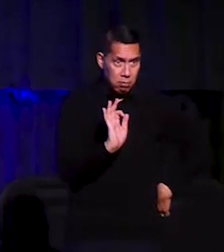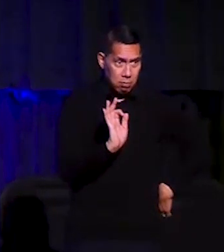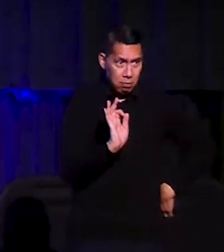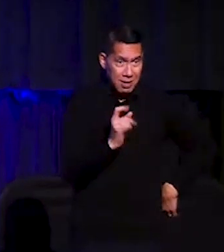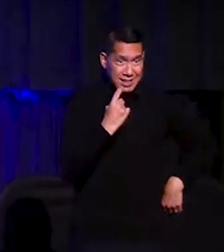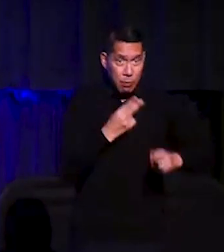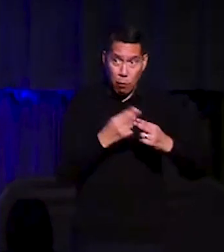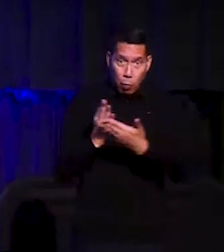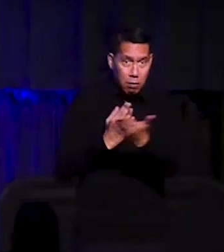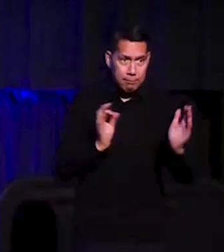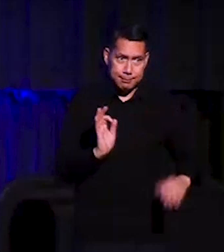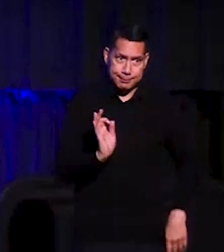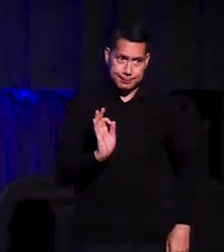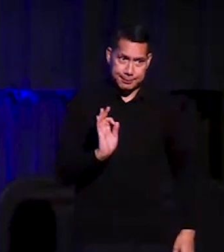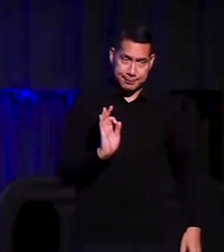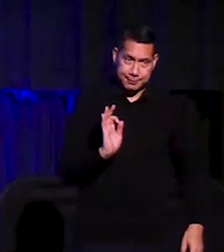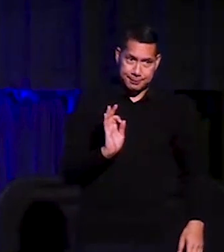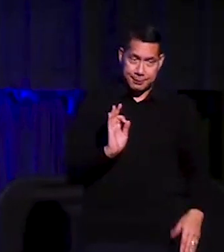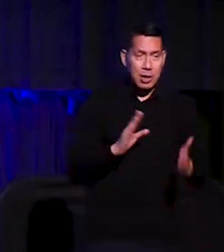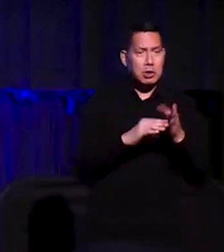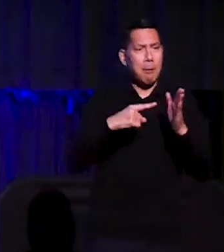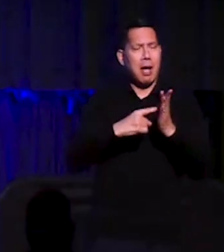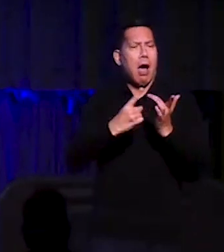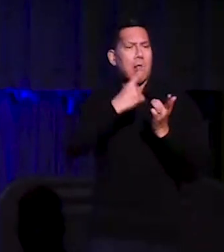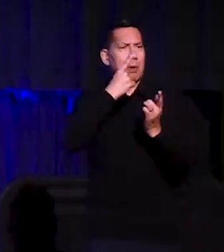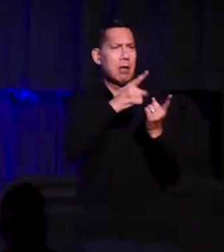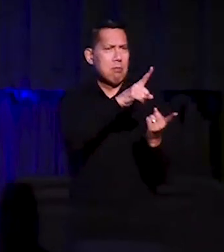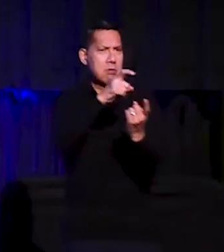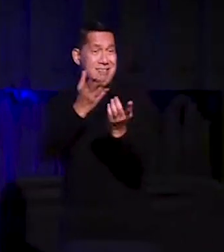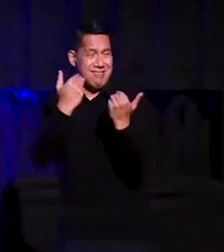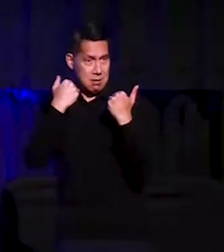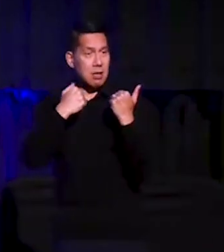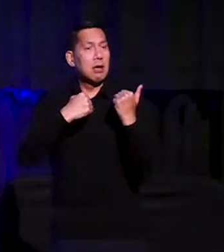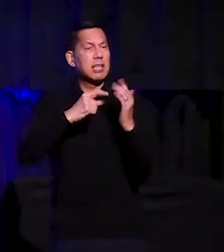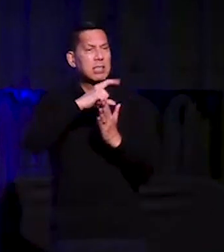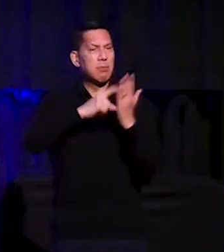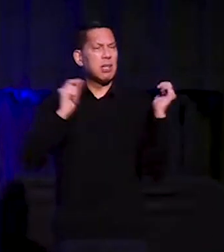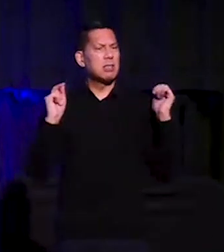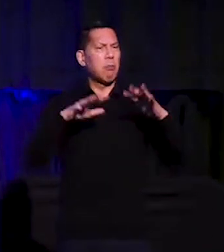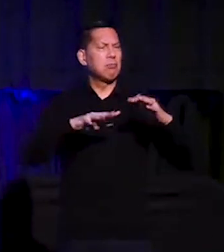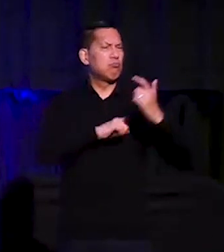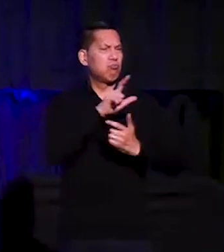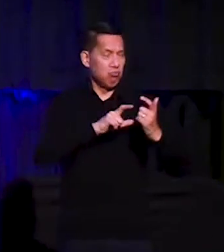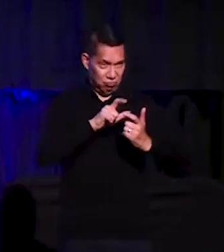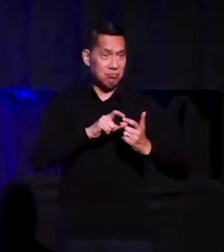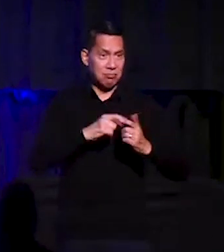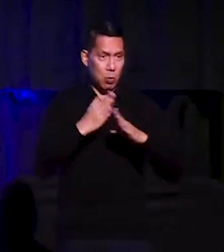everyone. So Matt and a few others joined the next Microsoft Ability Summit and worked directly with